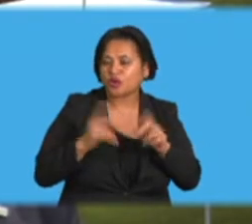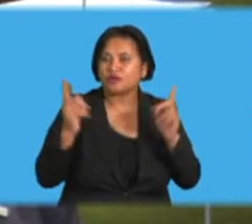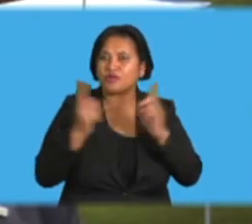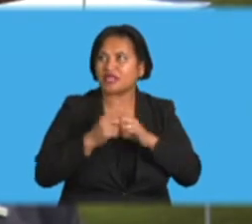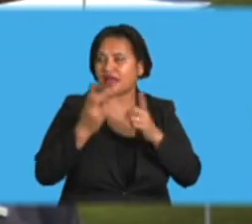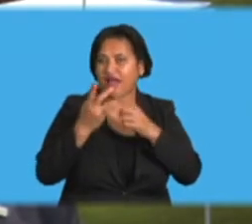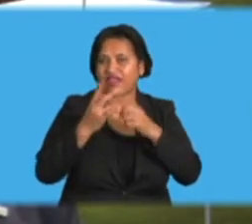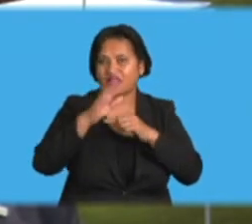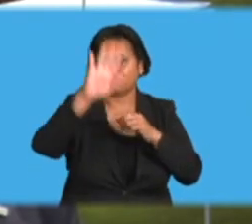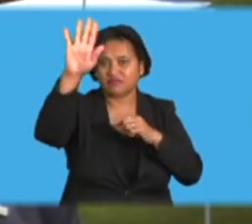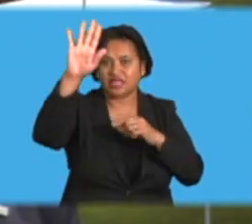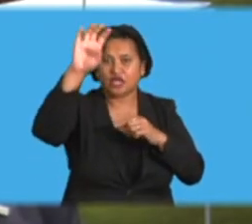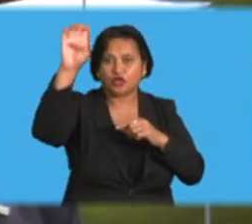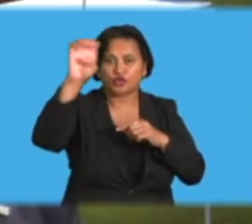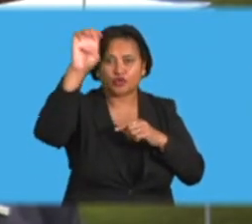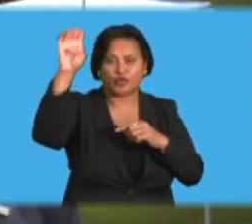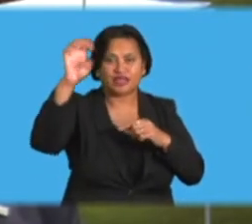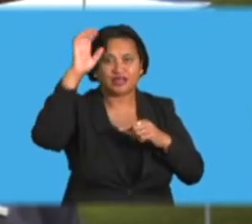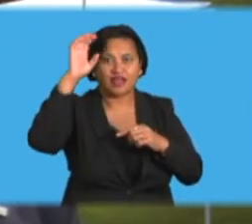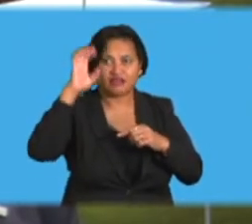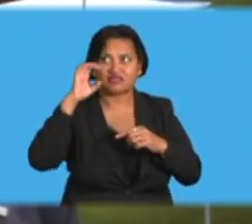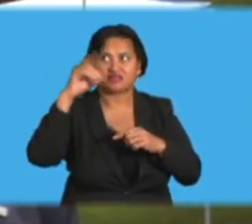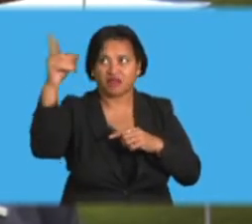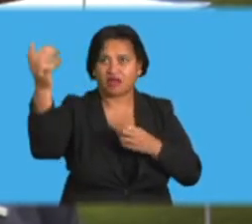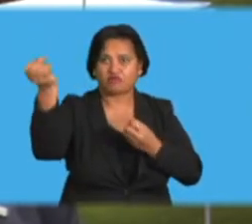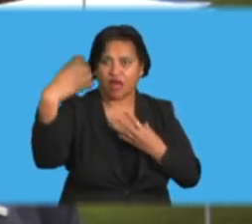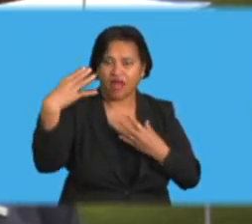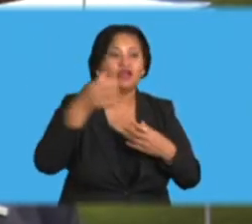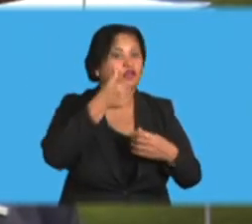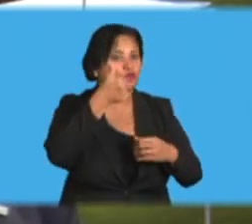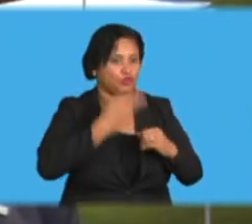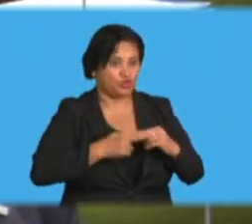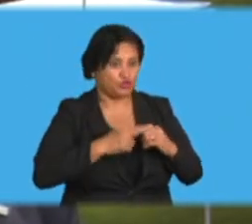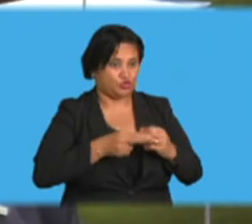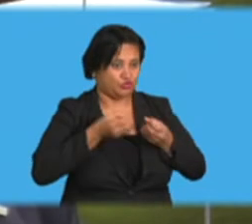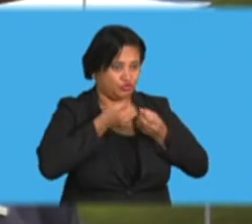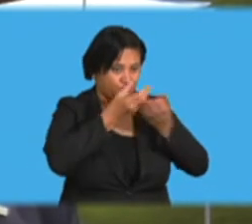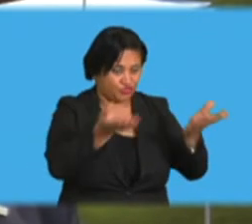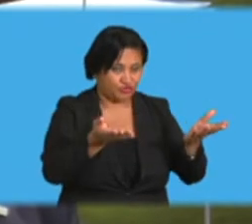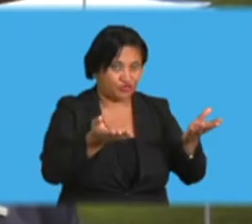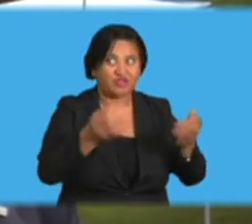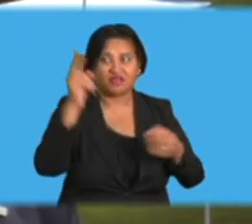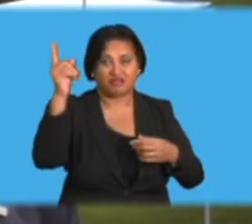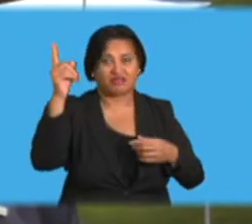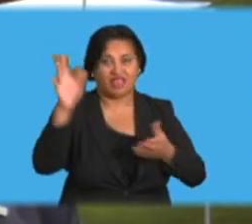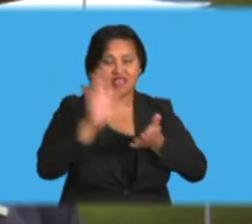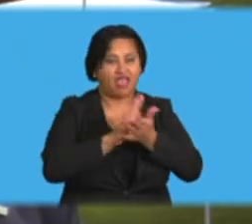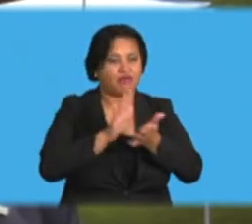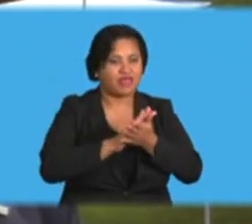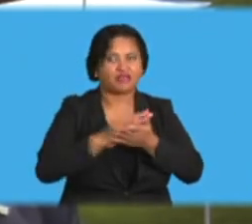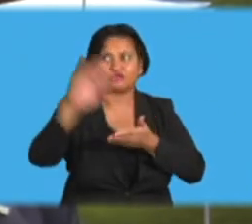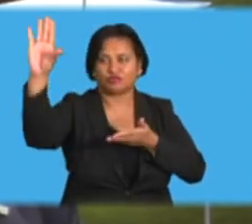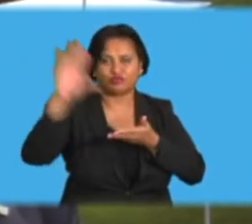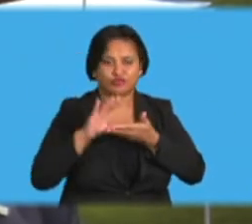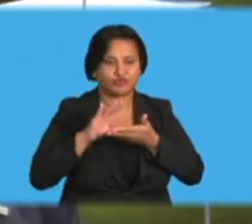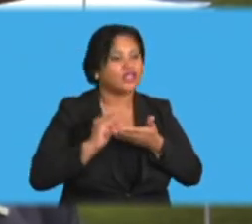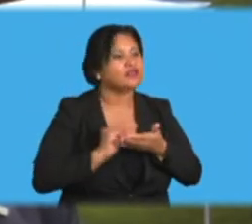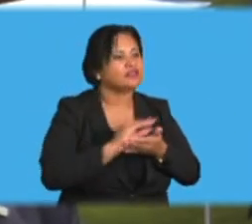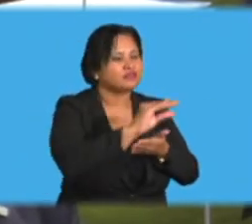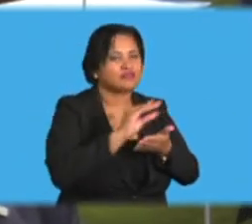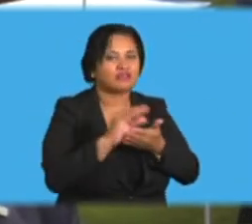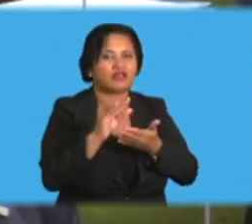they had actually had some good news for us in respect of their willingness to fund some of the major infrastructure development projects